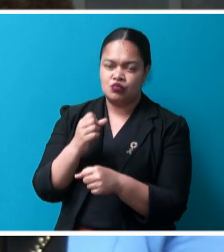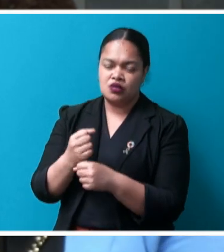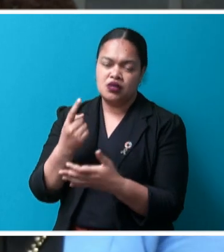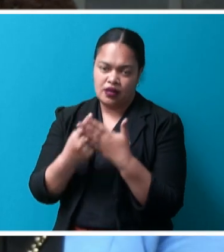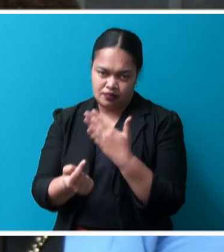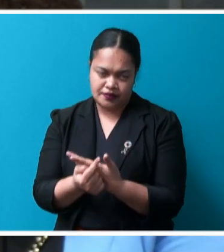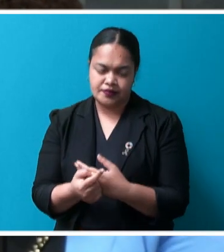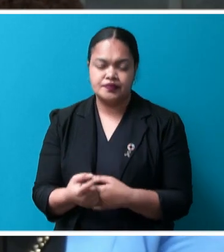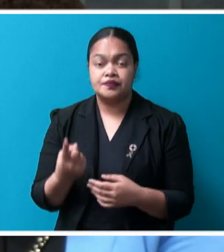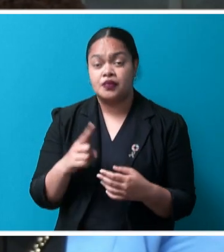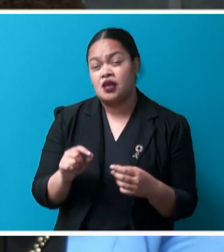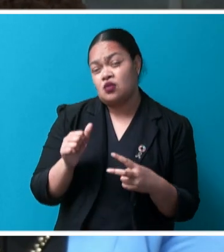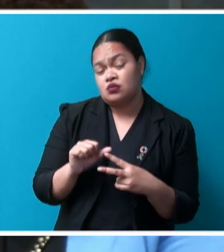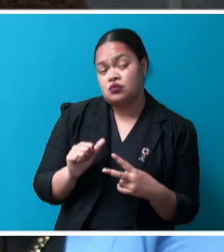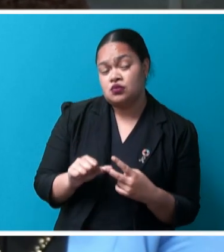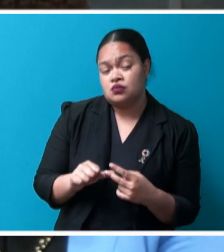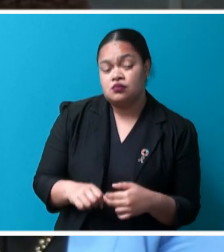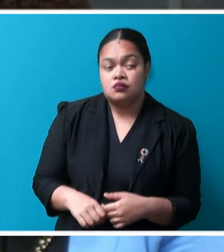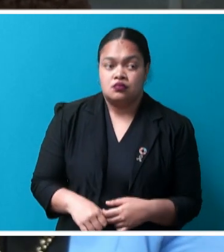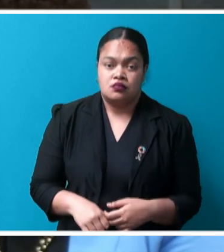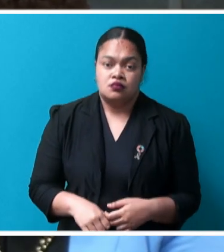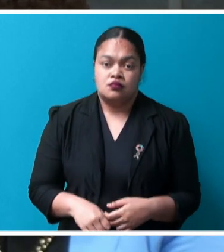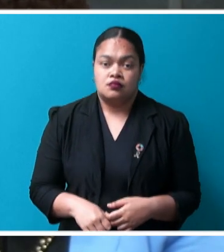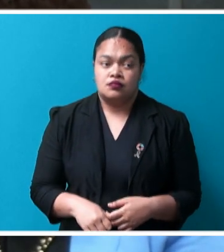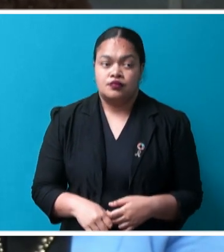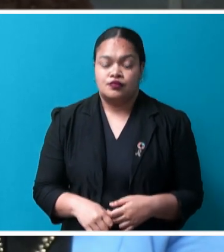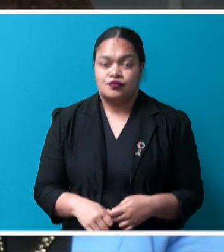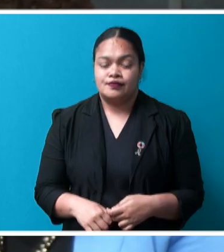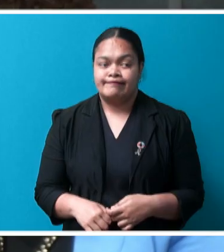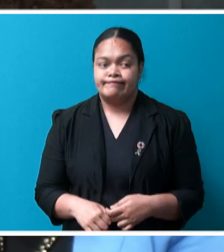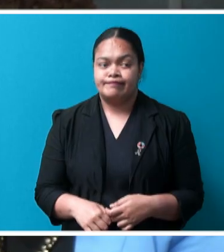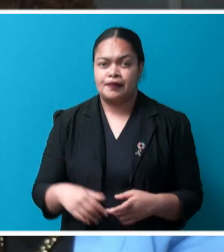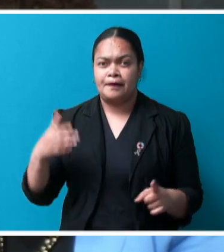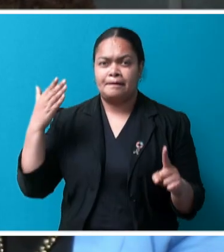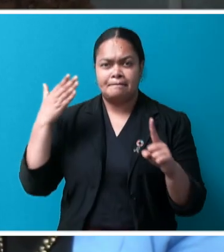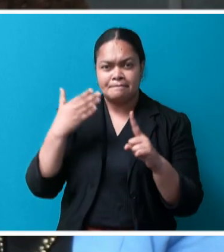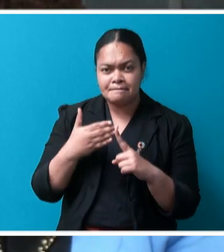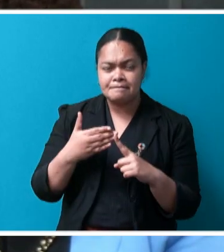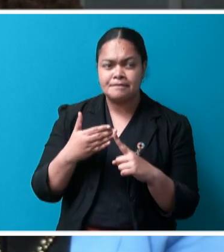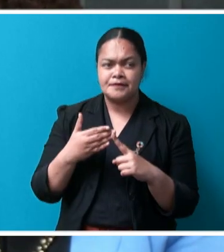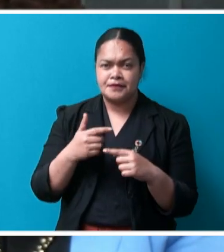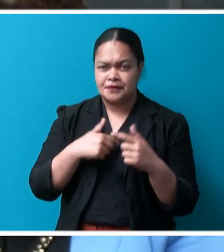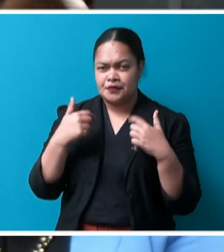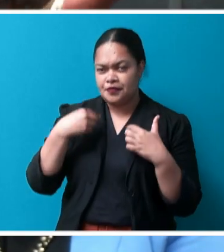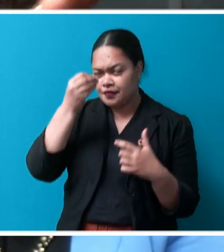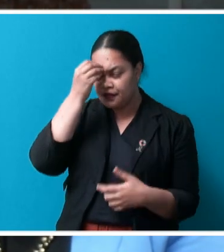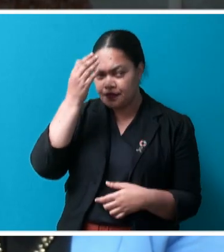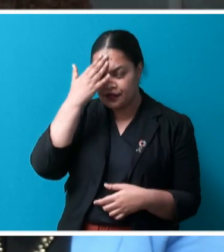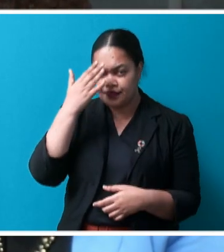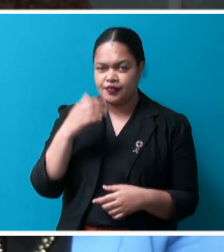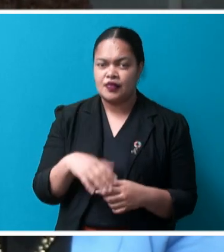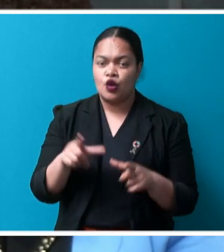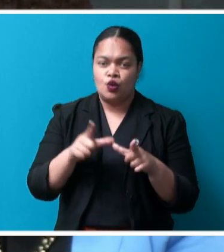and also in terms of one of the main factors we also take into consideration is the